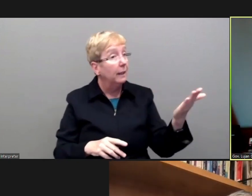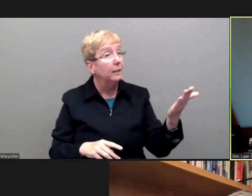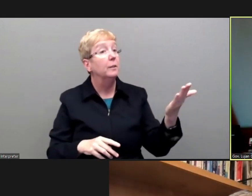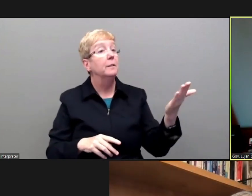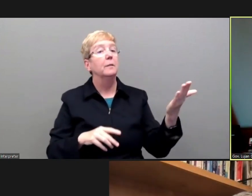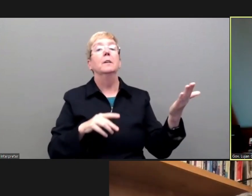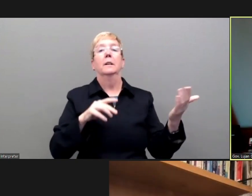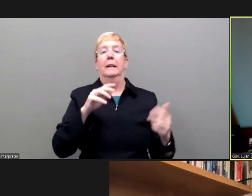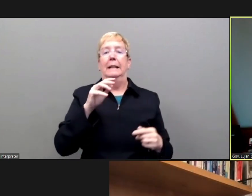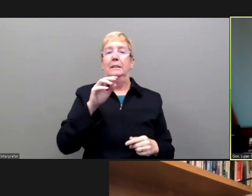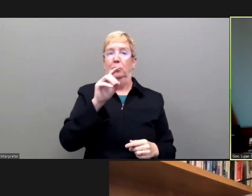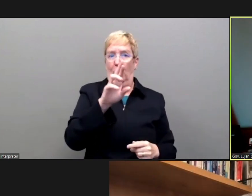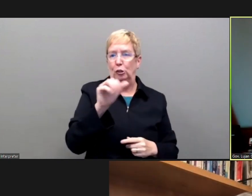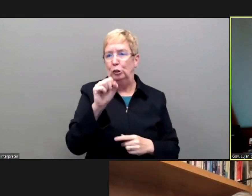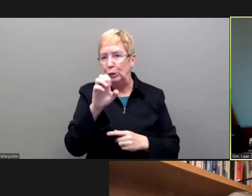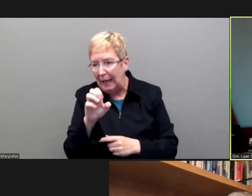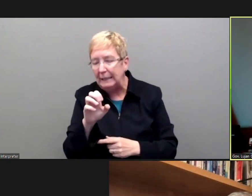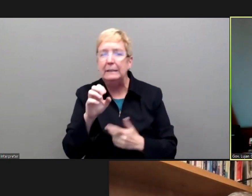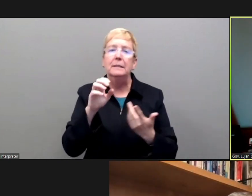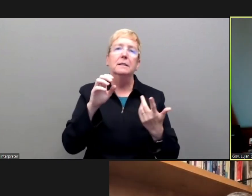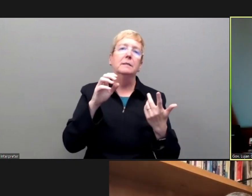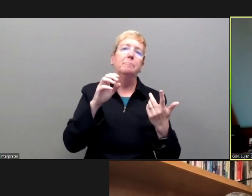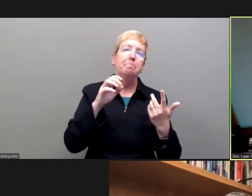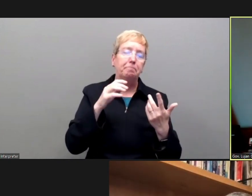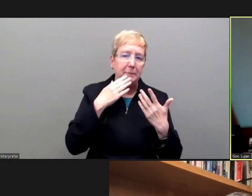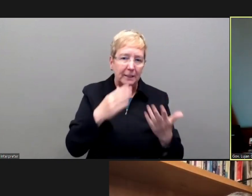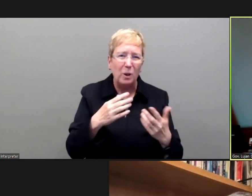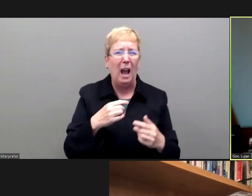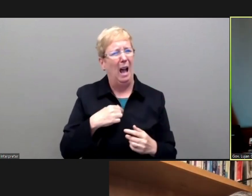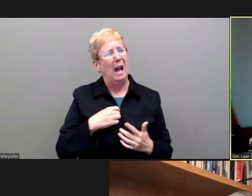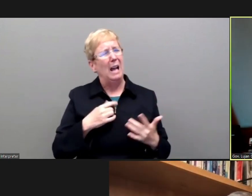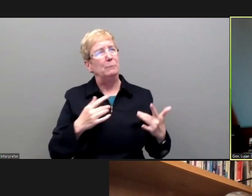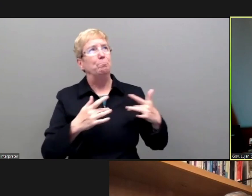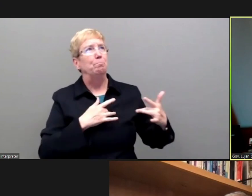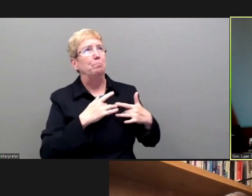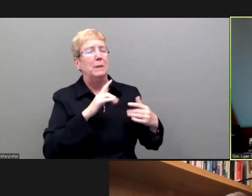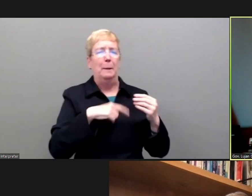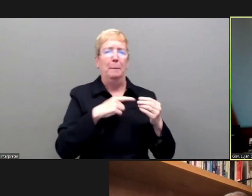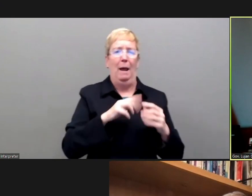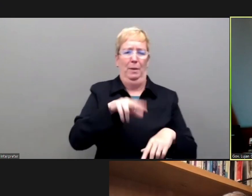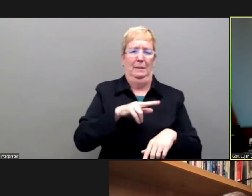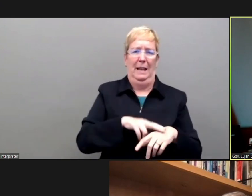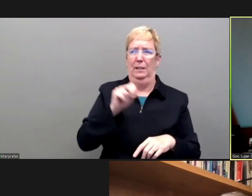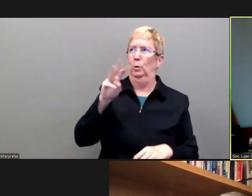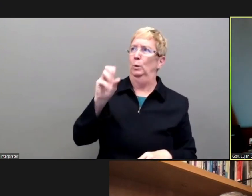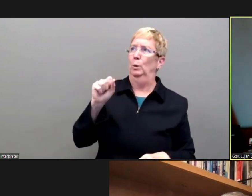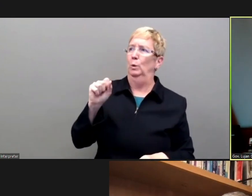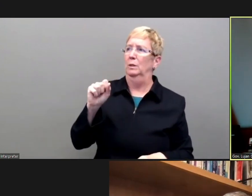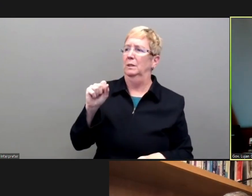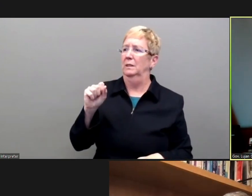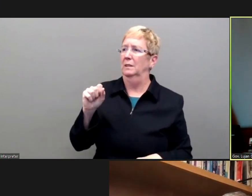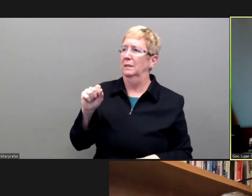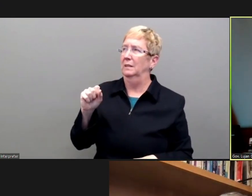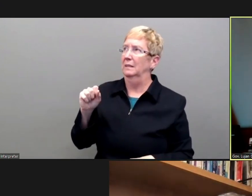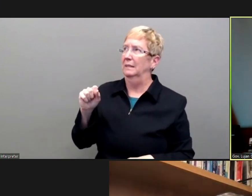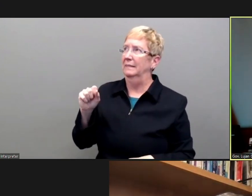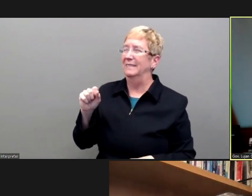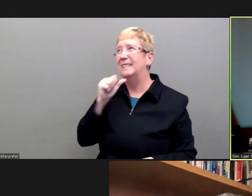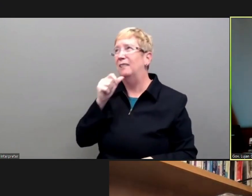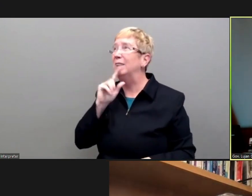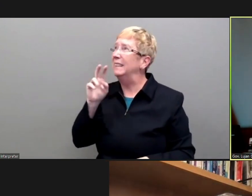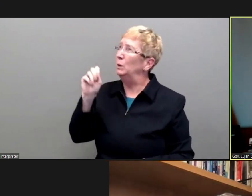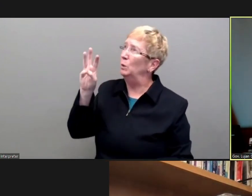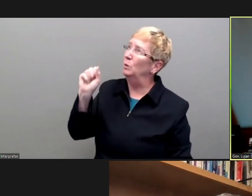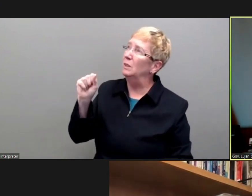I worry that some of the national news, which is not really news, is highly politicized,